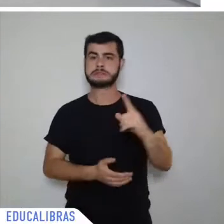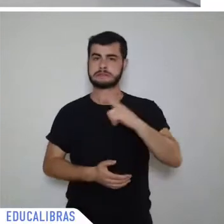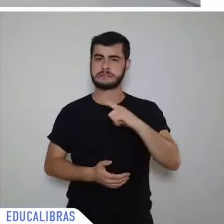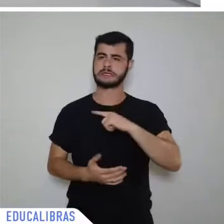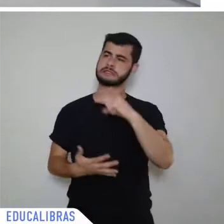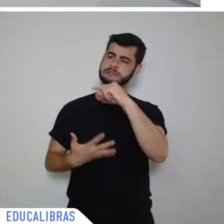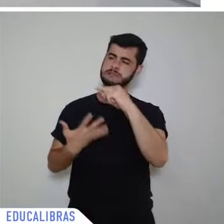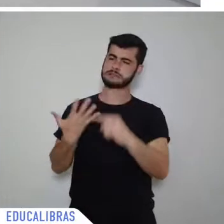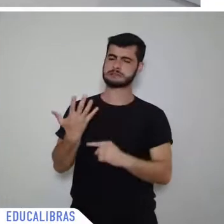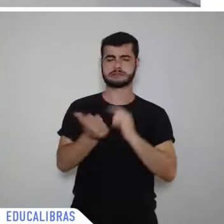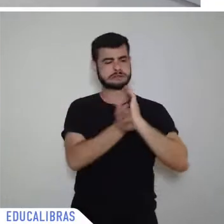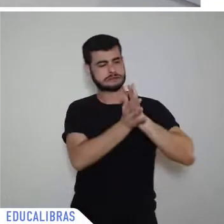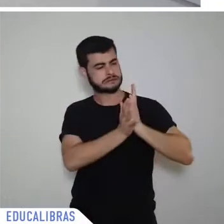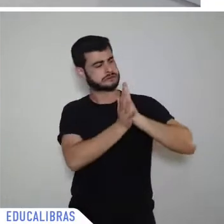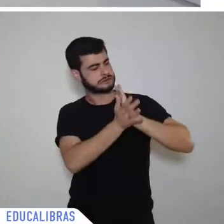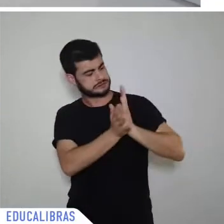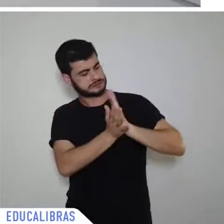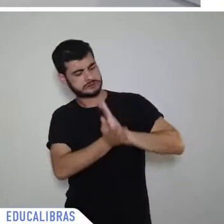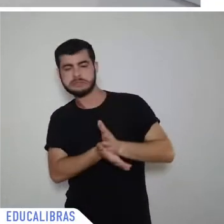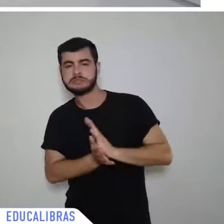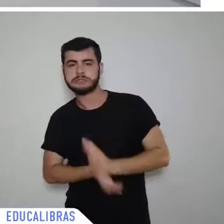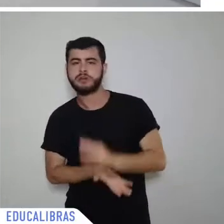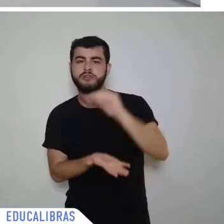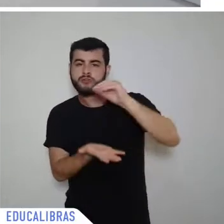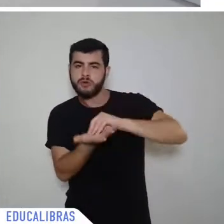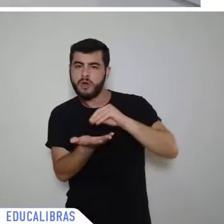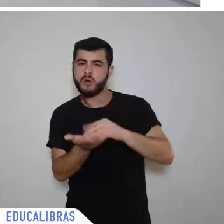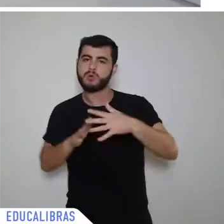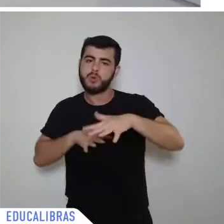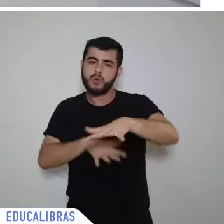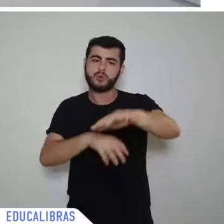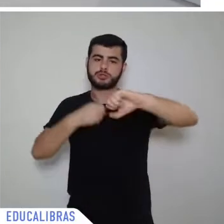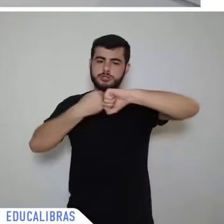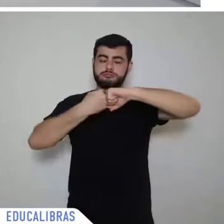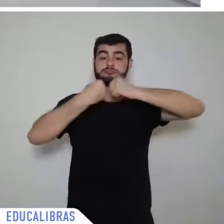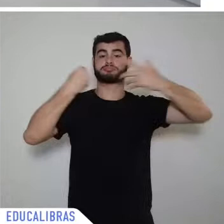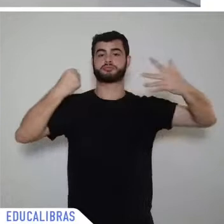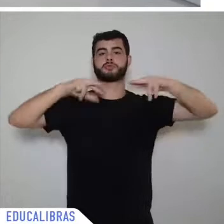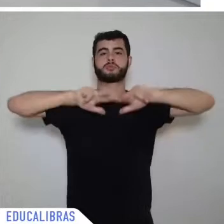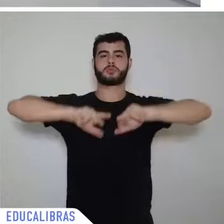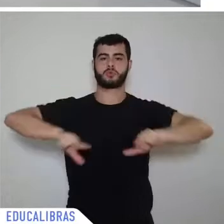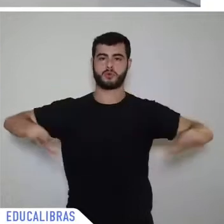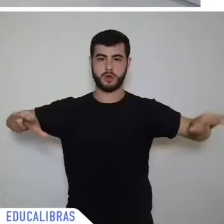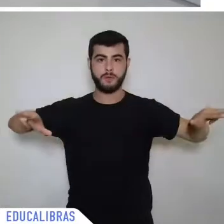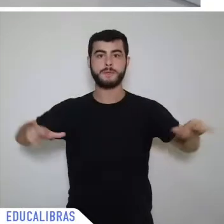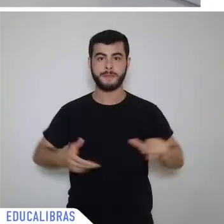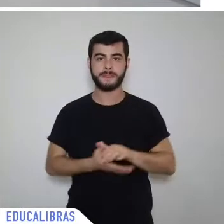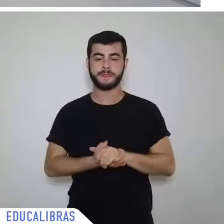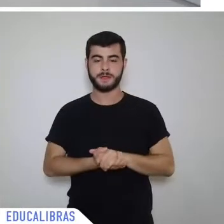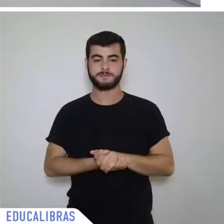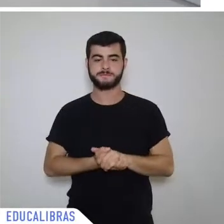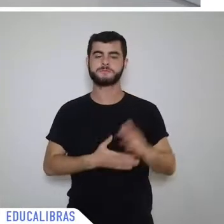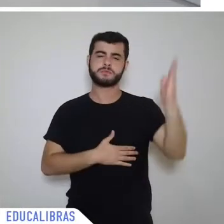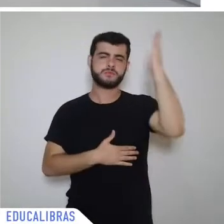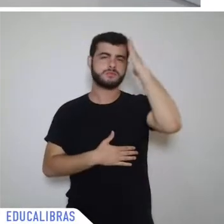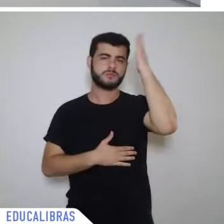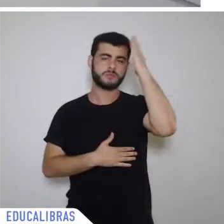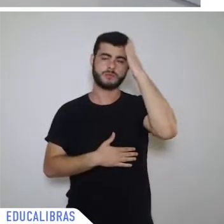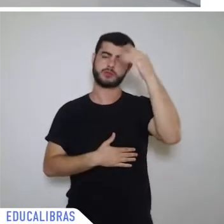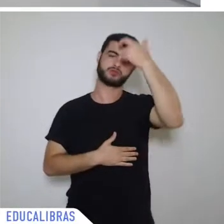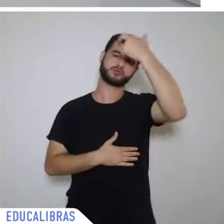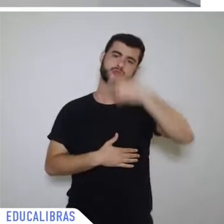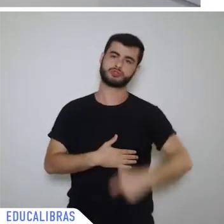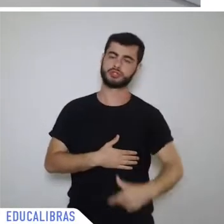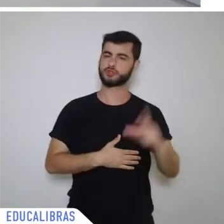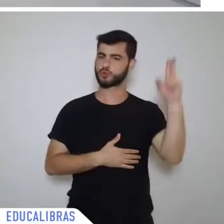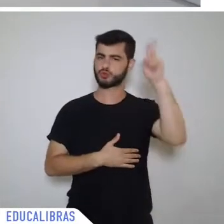and other sorts of discriminations, they also have their own fight. And this brings the